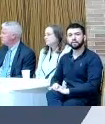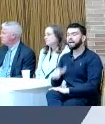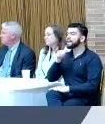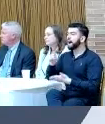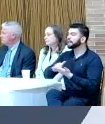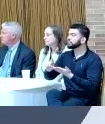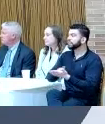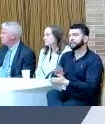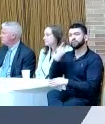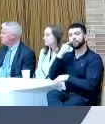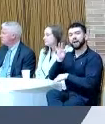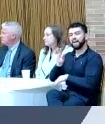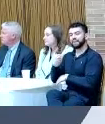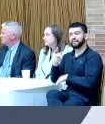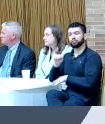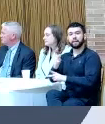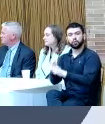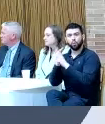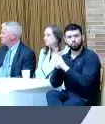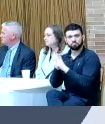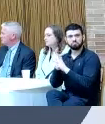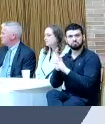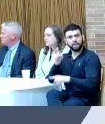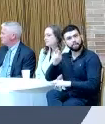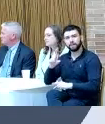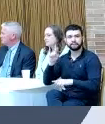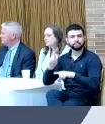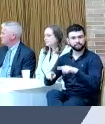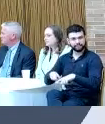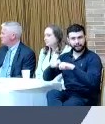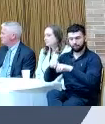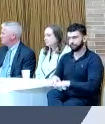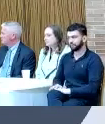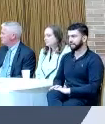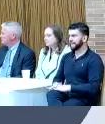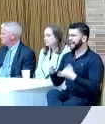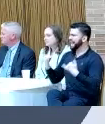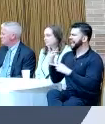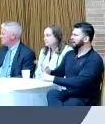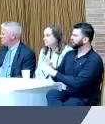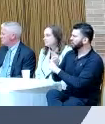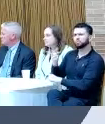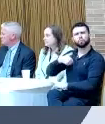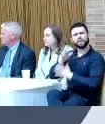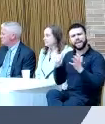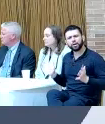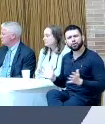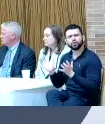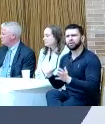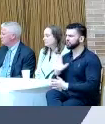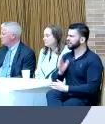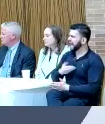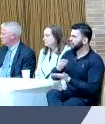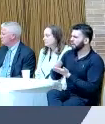housing for FHA and VA loans the very loans that we now encourage our buyers to use were